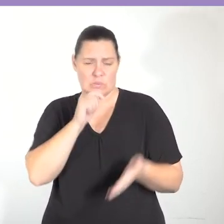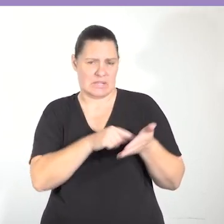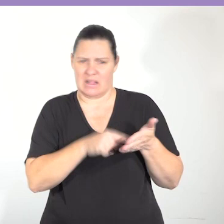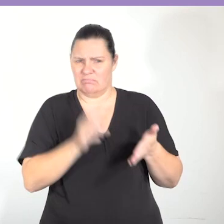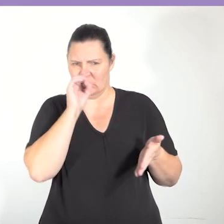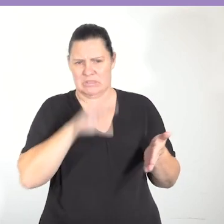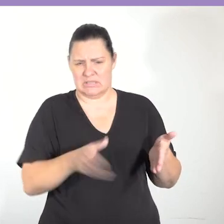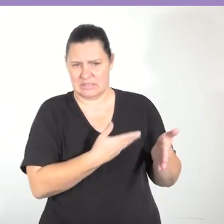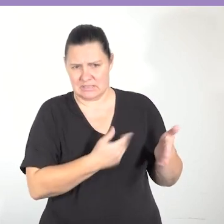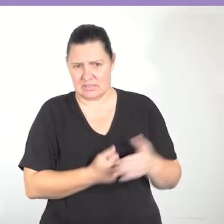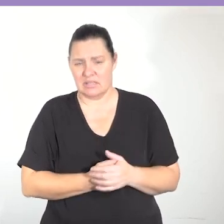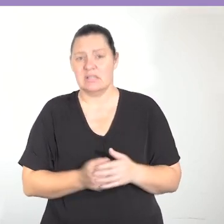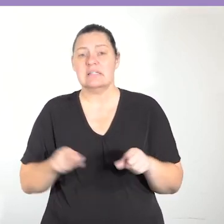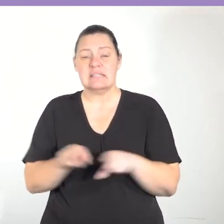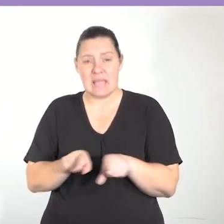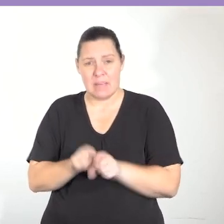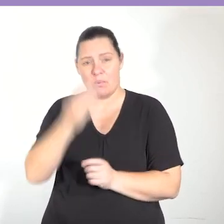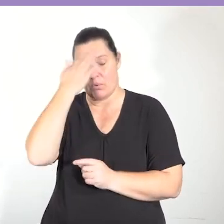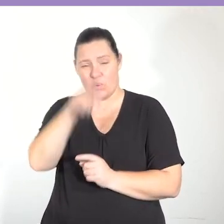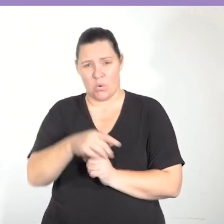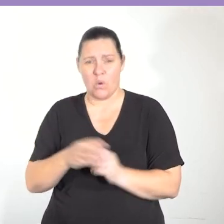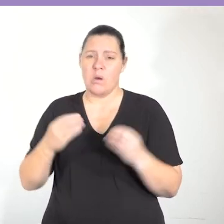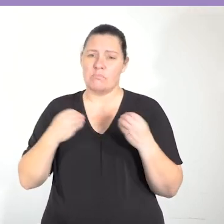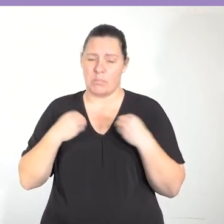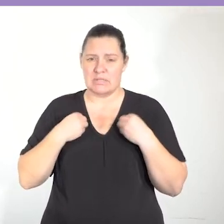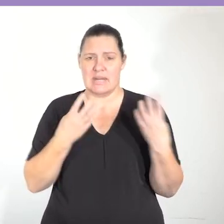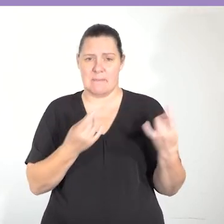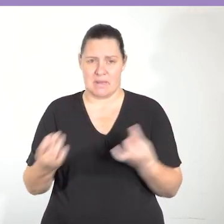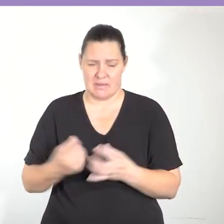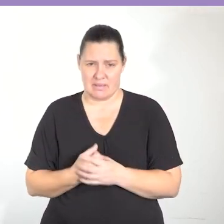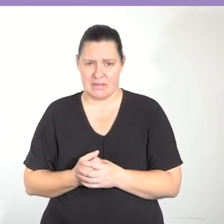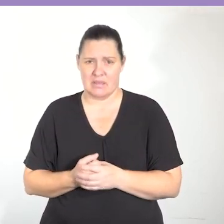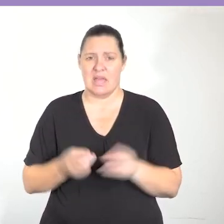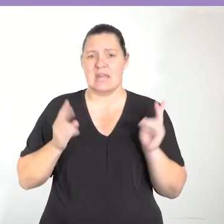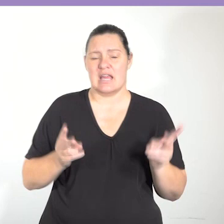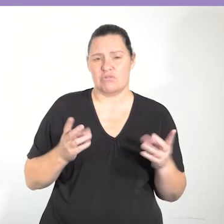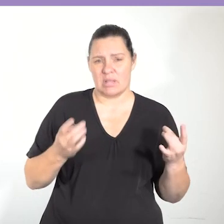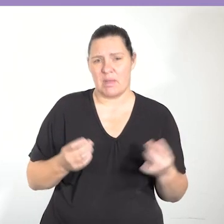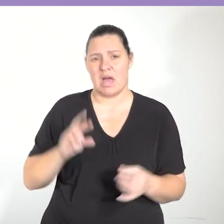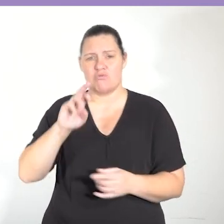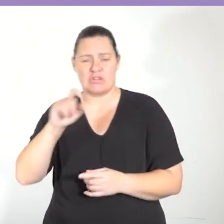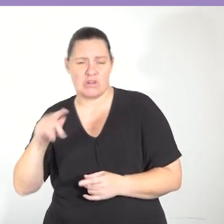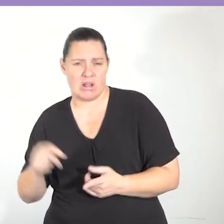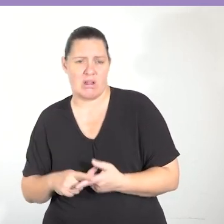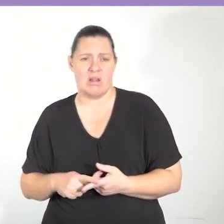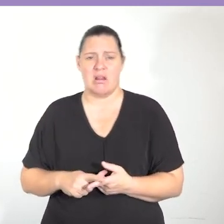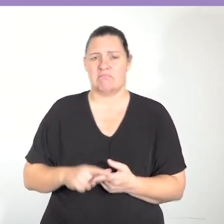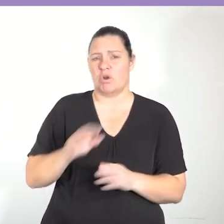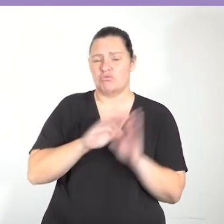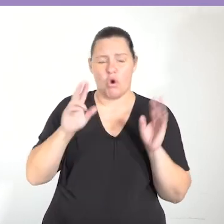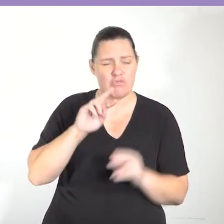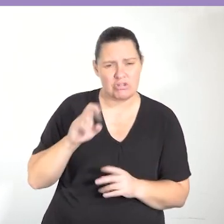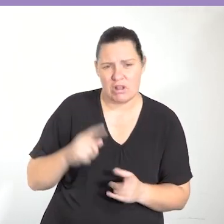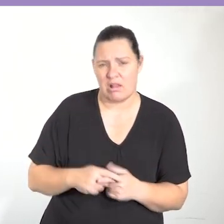of a calculator. Then you must also know the properties of numbers. That is, natural numbers, rational numbers, irrational